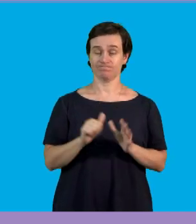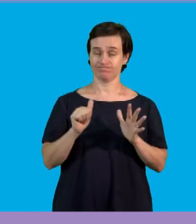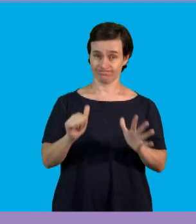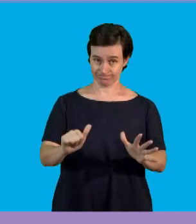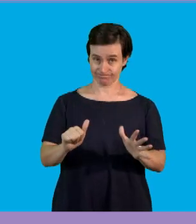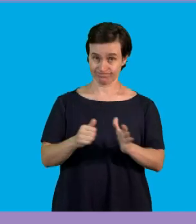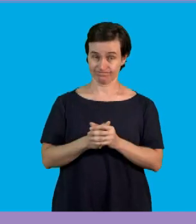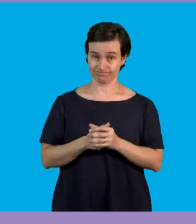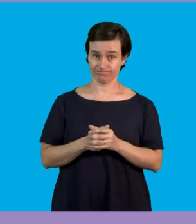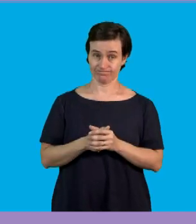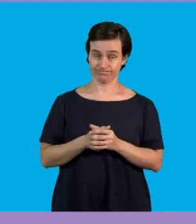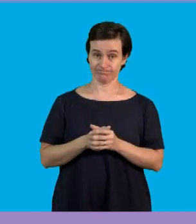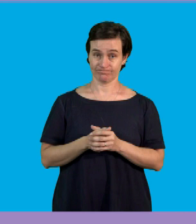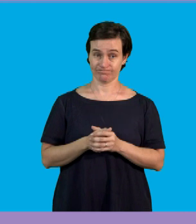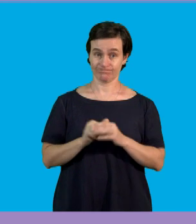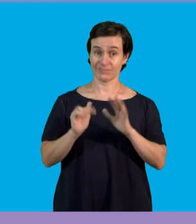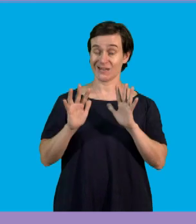5, 6,